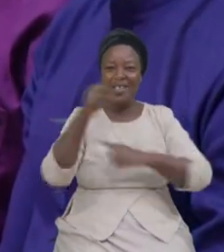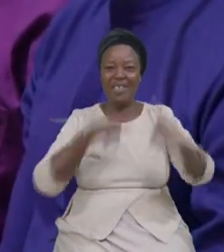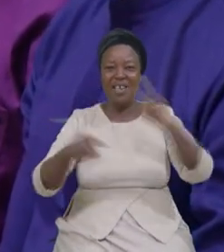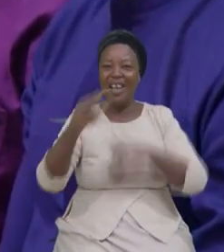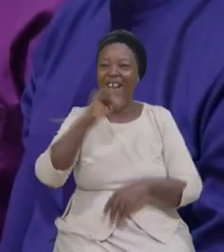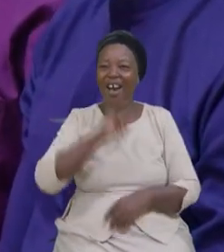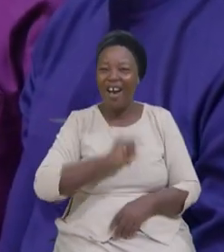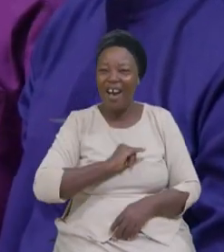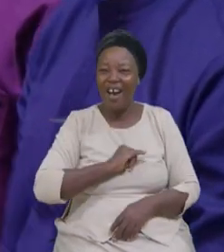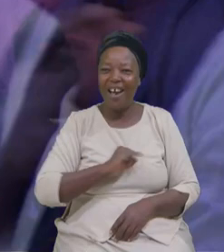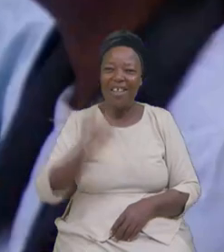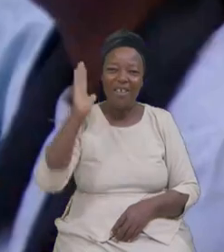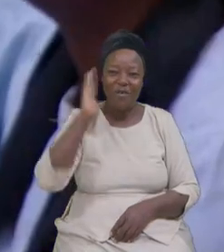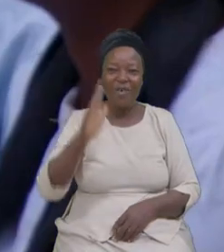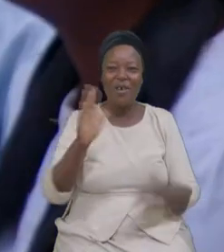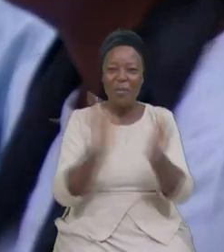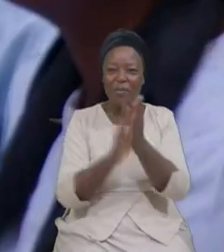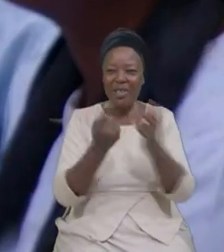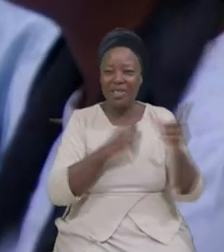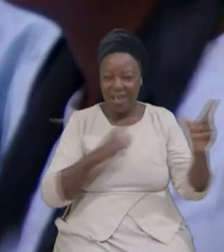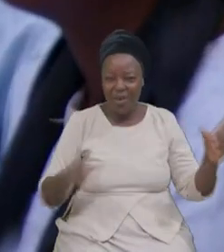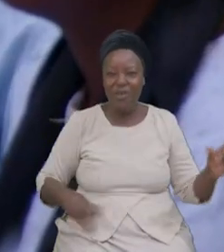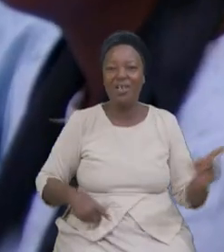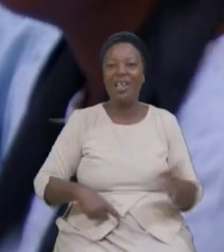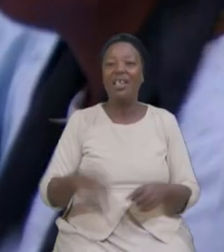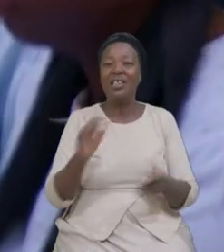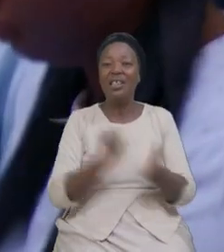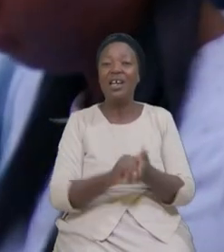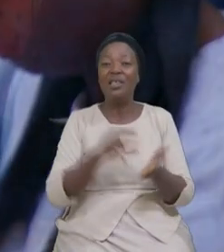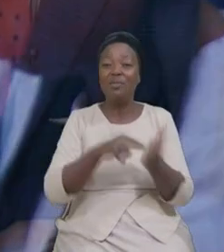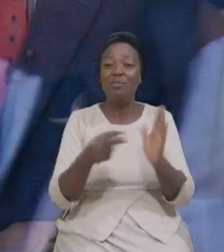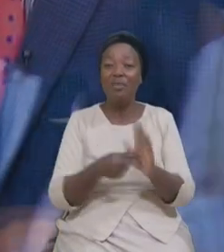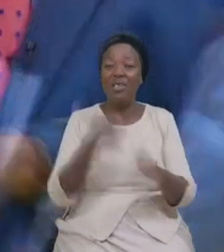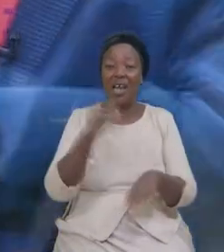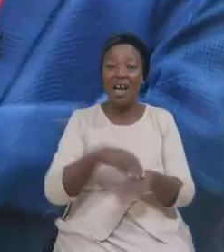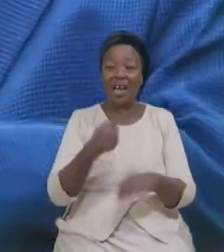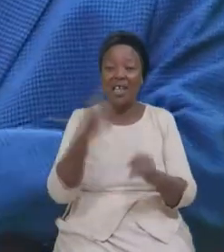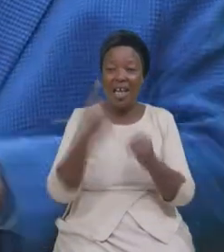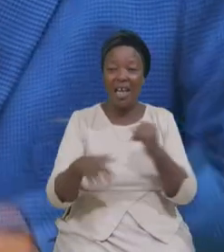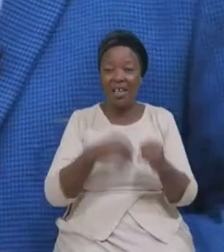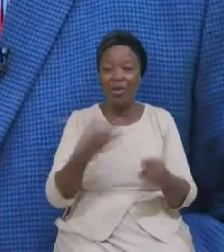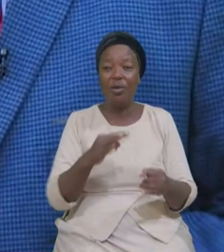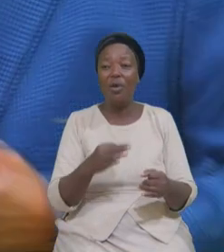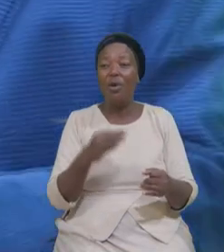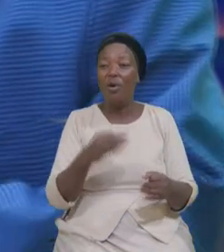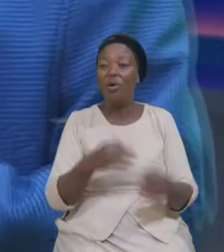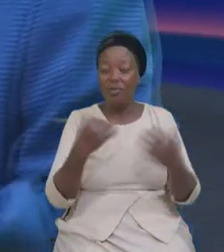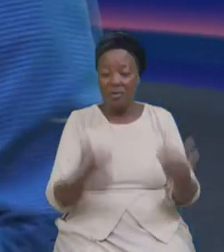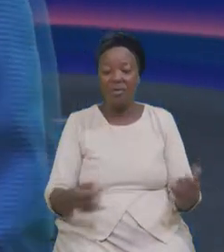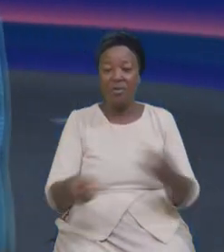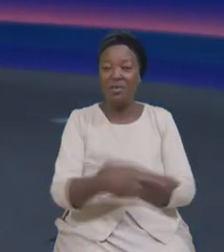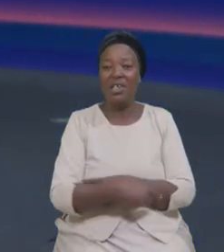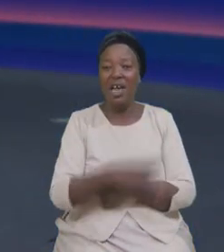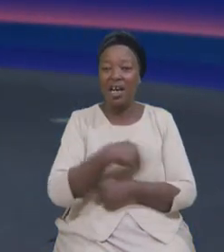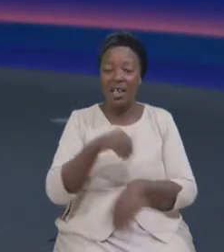will praise the Lord. That is, at the end of this day, at the end of the session tonight, and